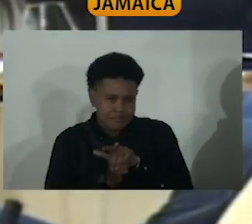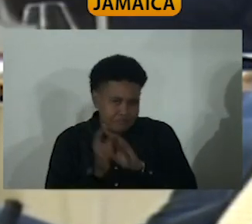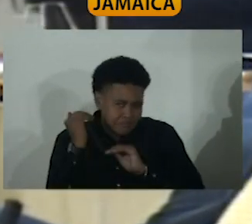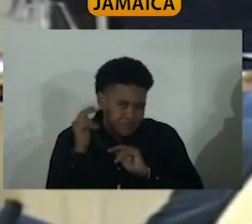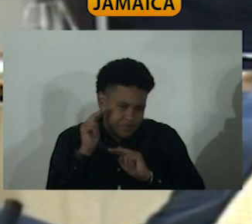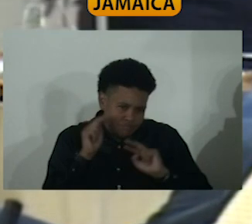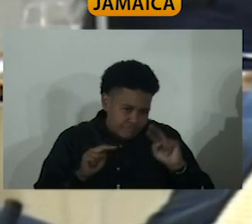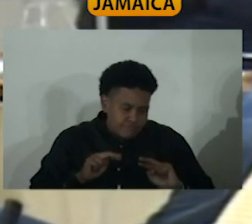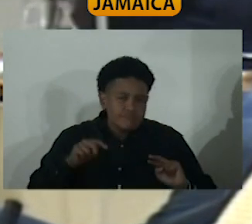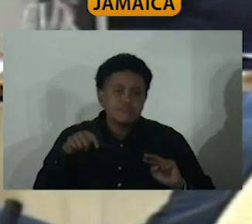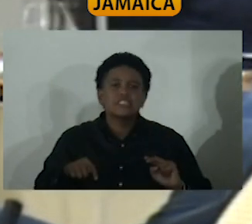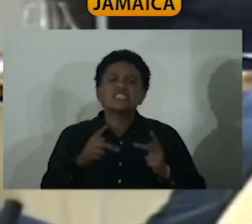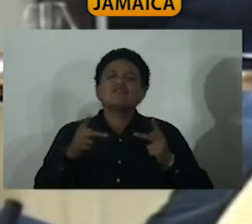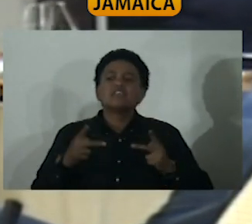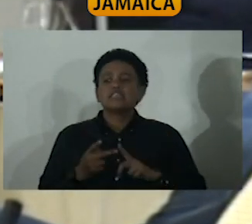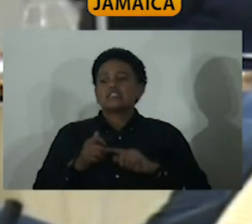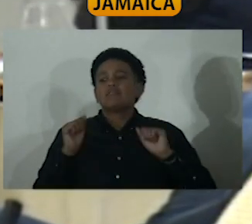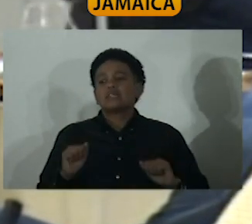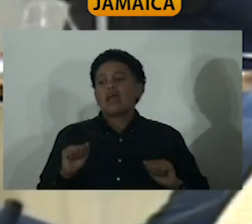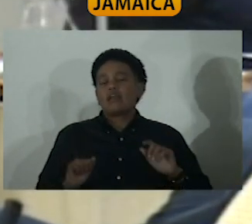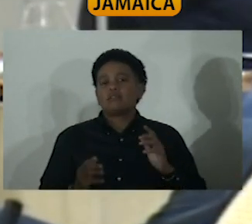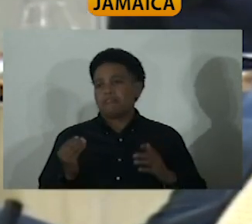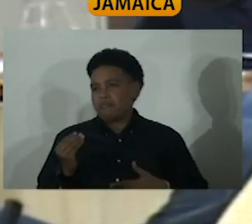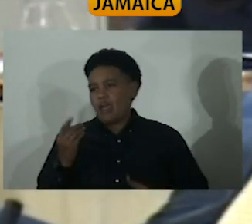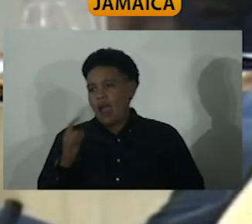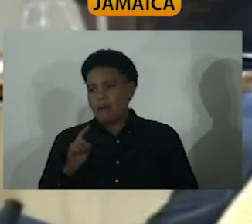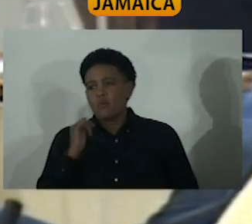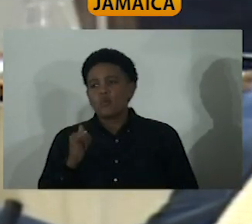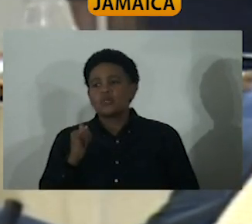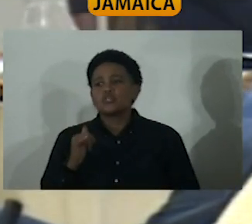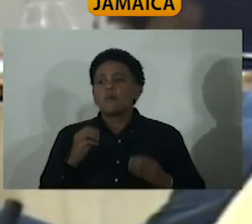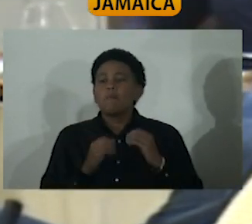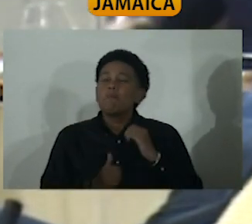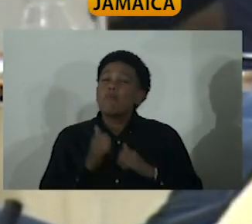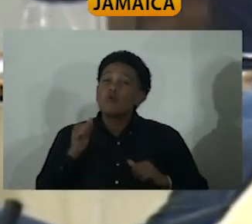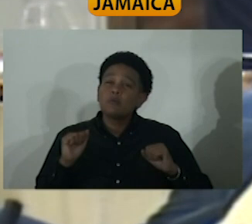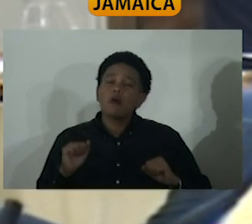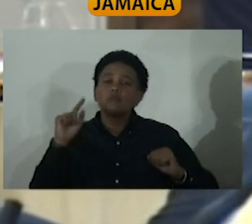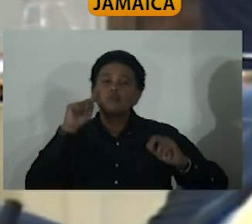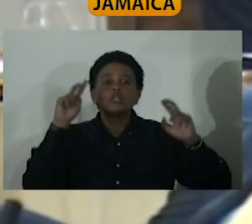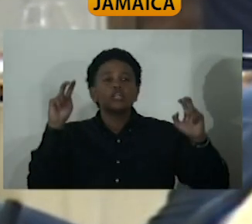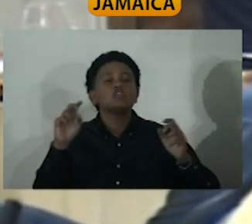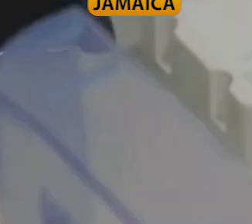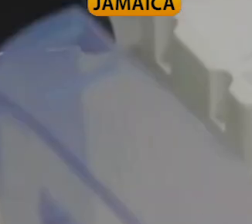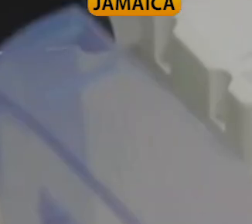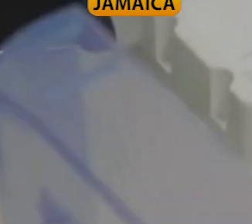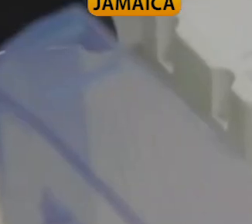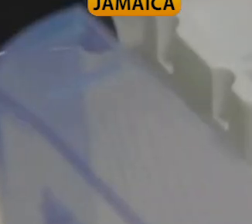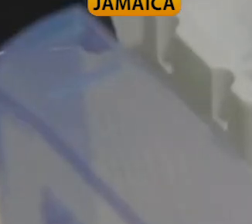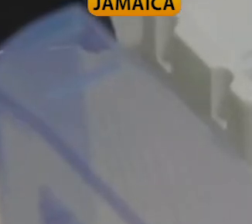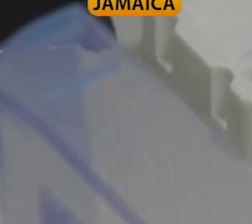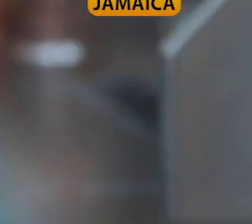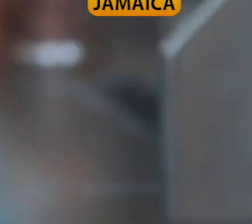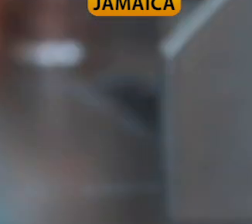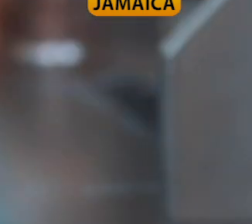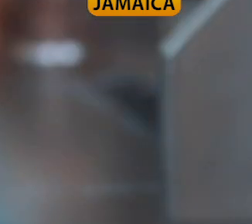this facility may encounter, which most likely would be issues around manufacturing. Plans are